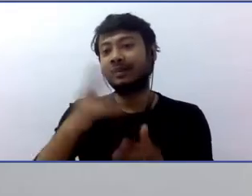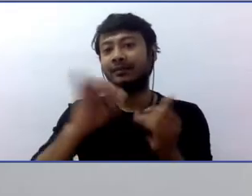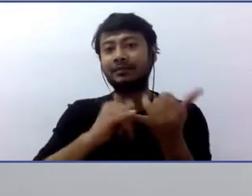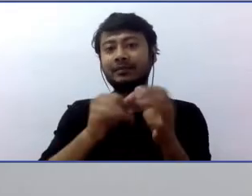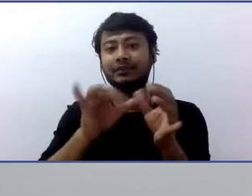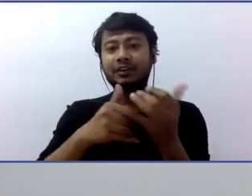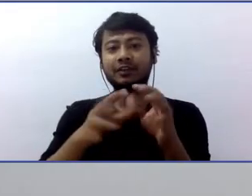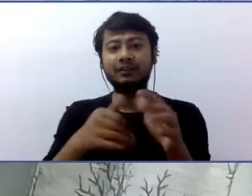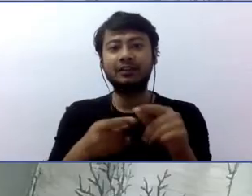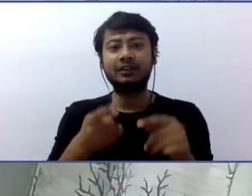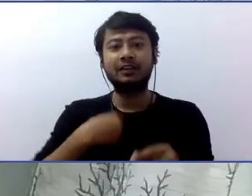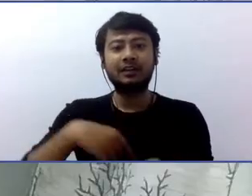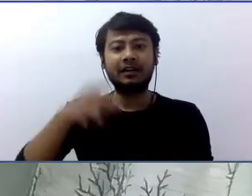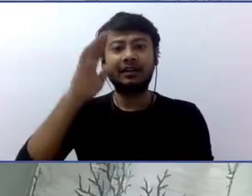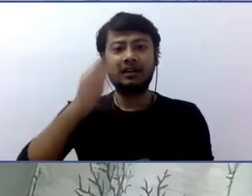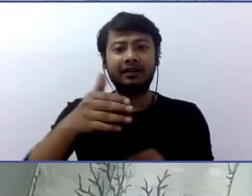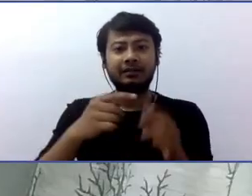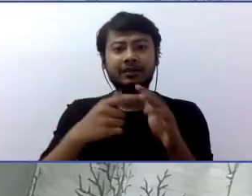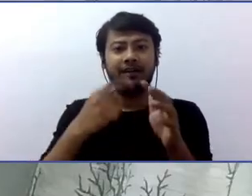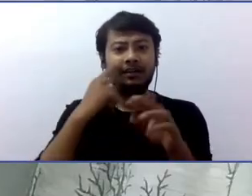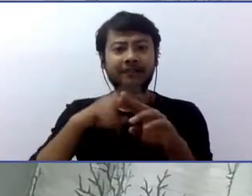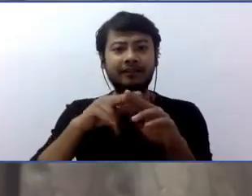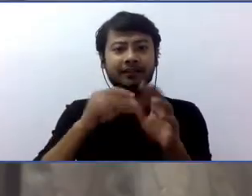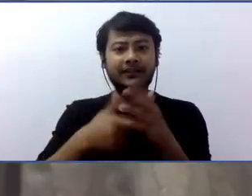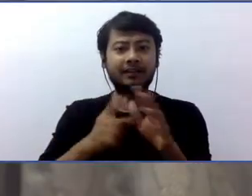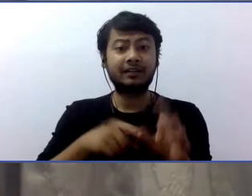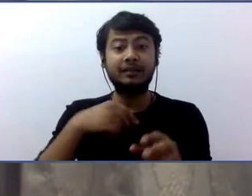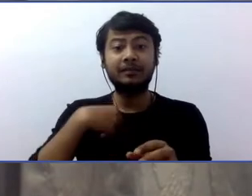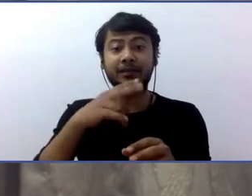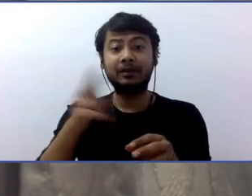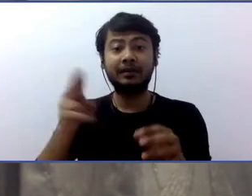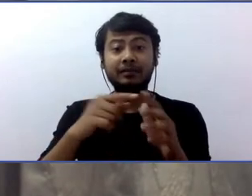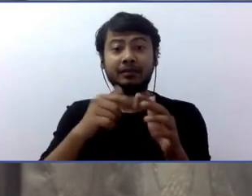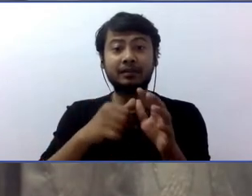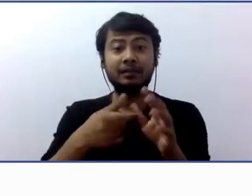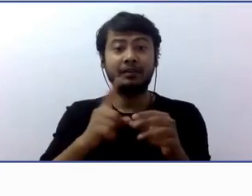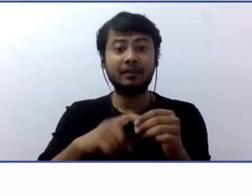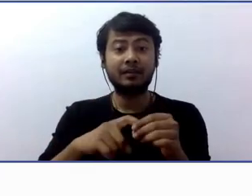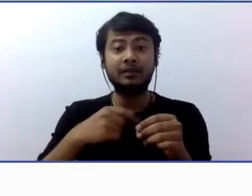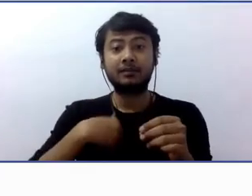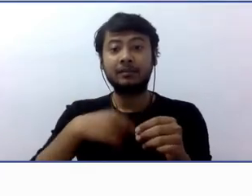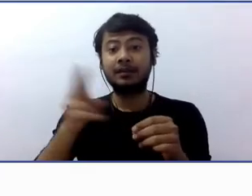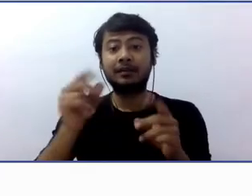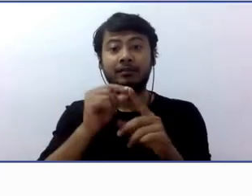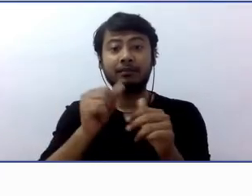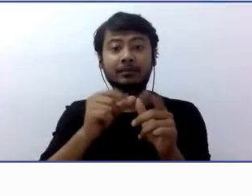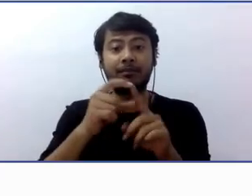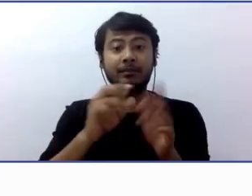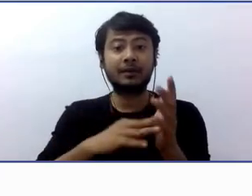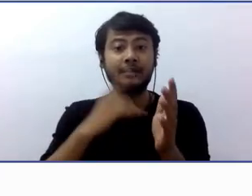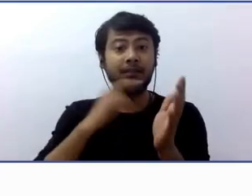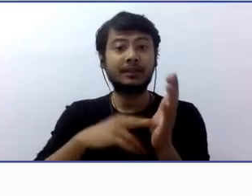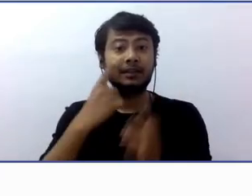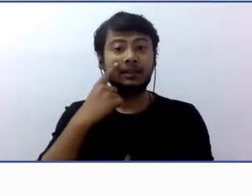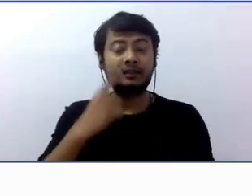I'm Tiffany Brown. Mera naam Tariq Ahmed Mir hai. My name is Padmini Chenna Pratibha.